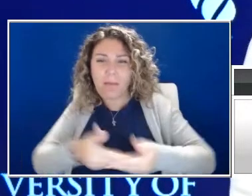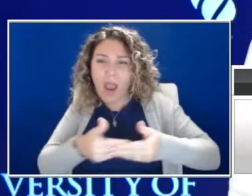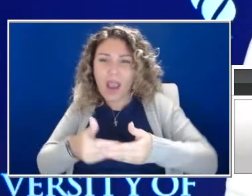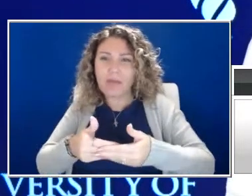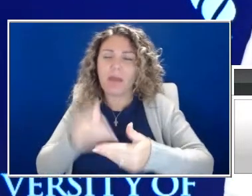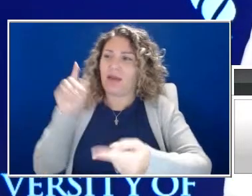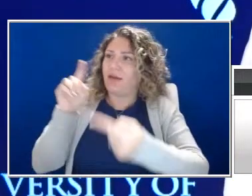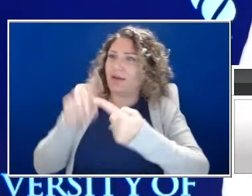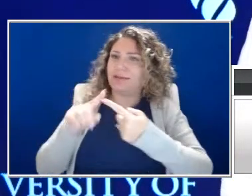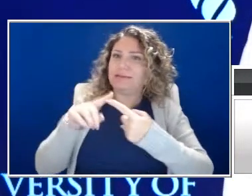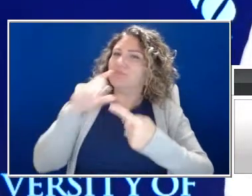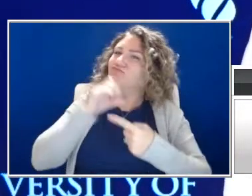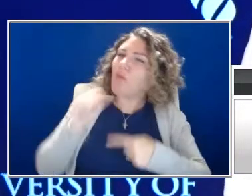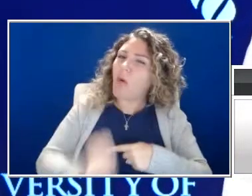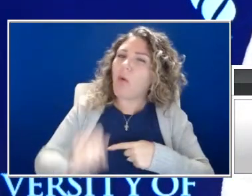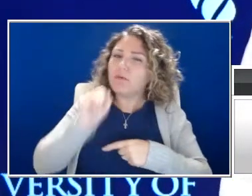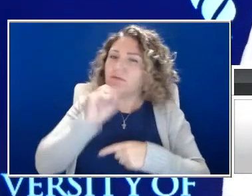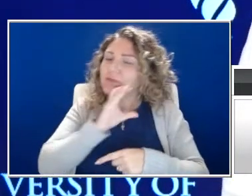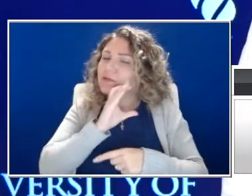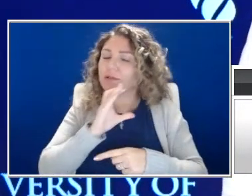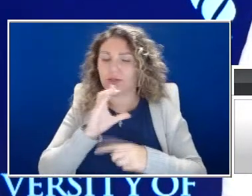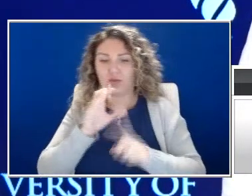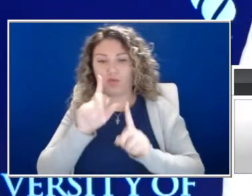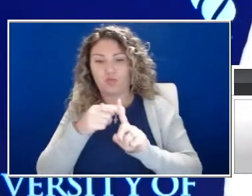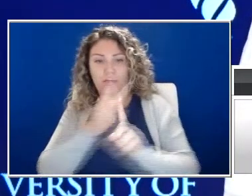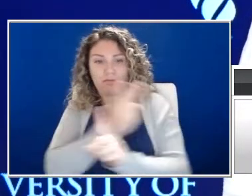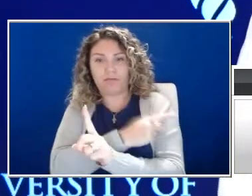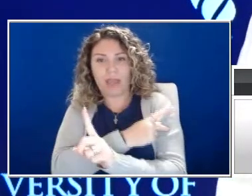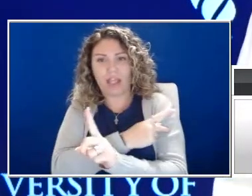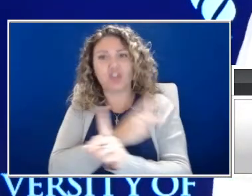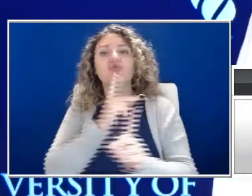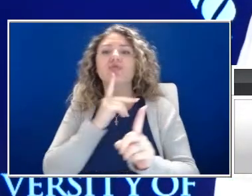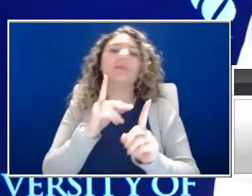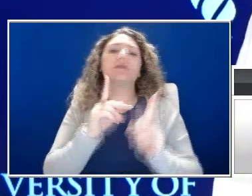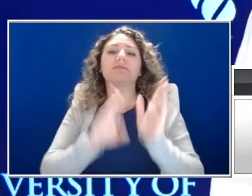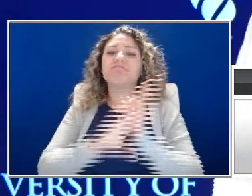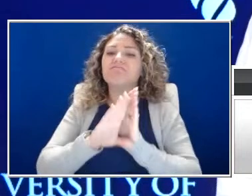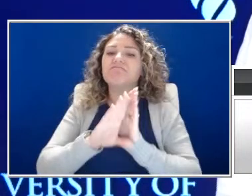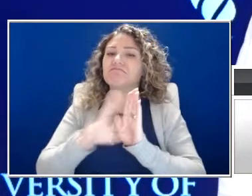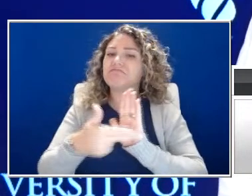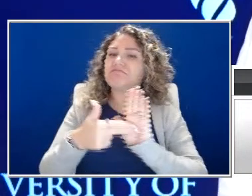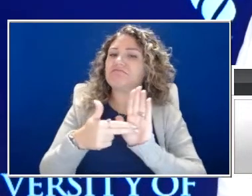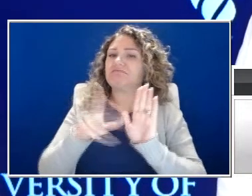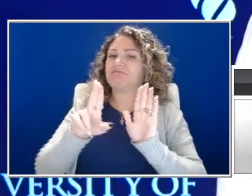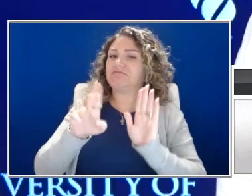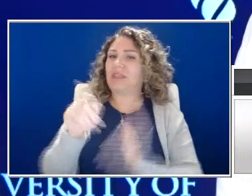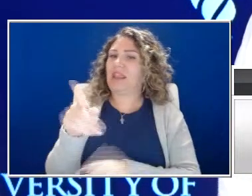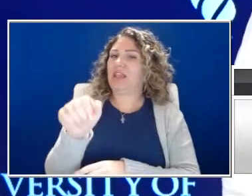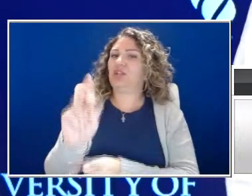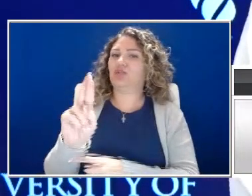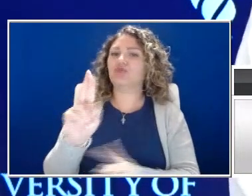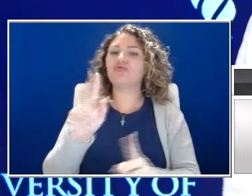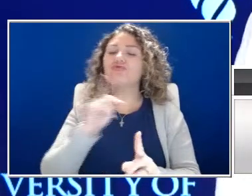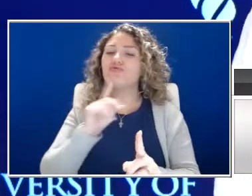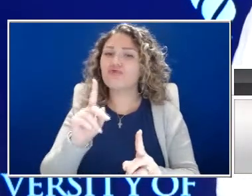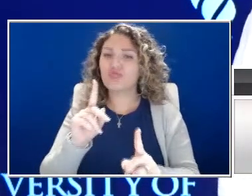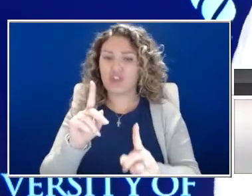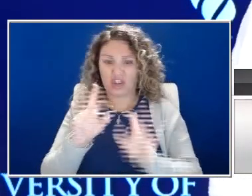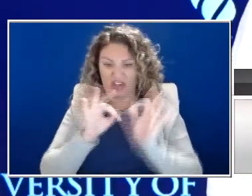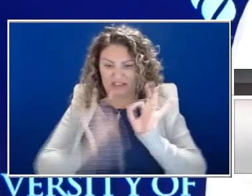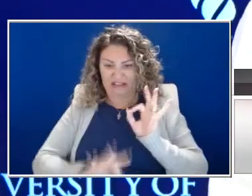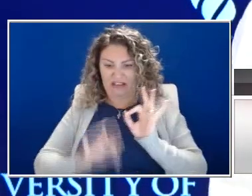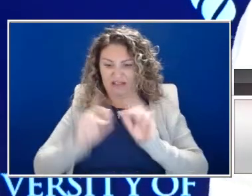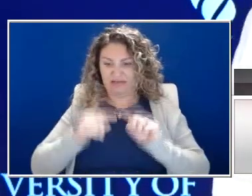And so when patients develop cancer, T cells haven't done their job. So with this type of therapy, with CAR T cell therapy, we take the T cells